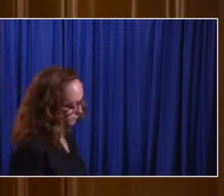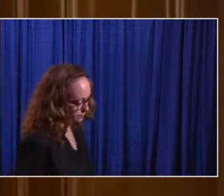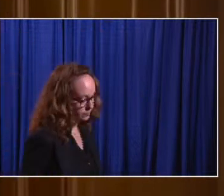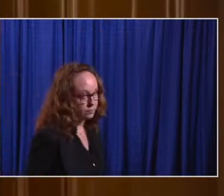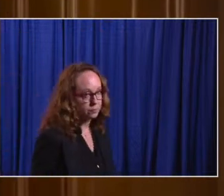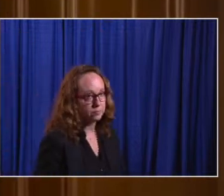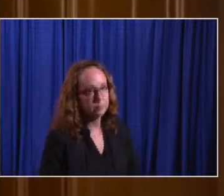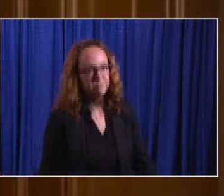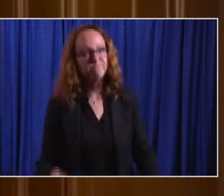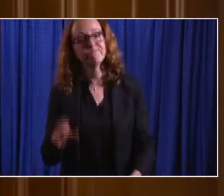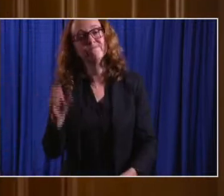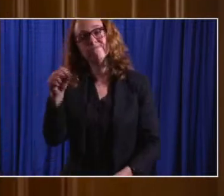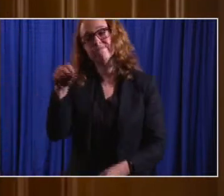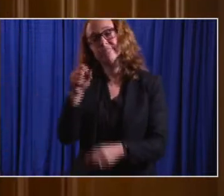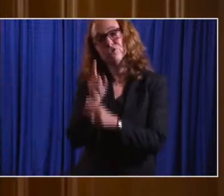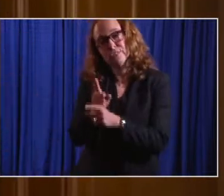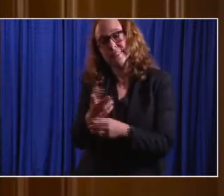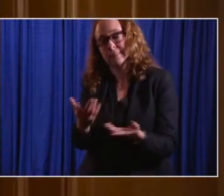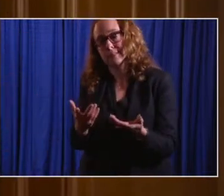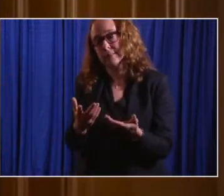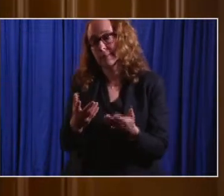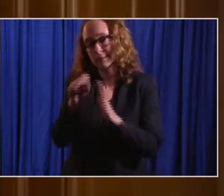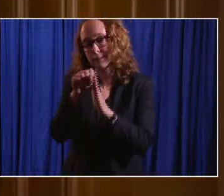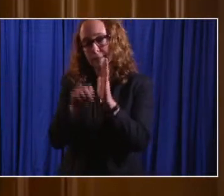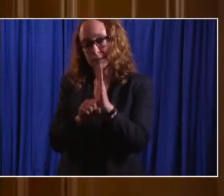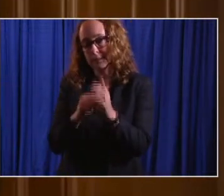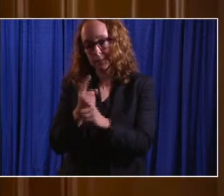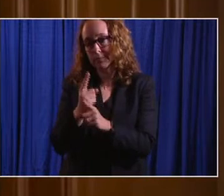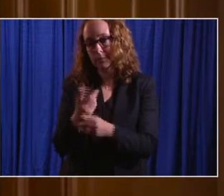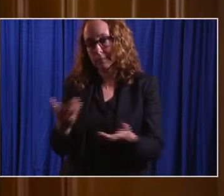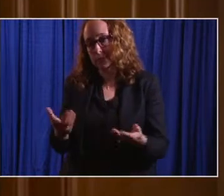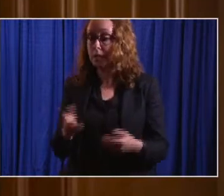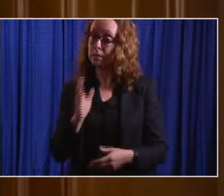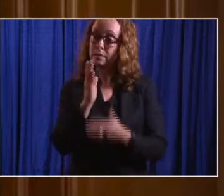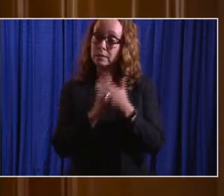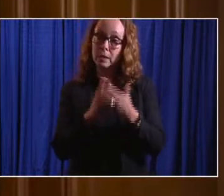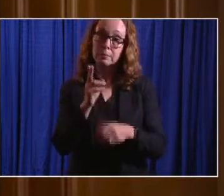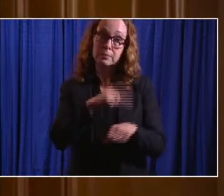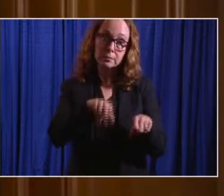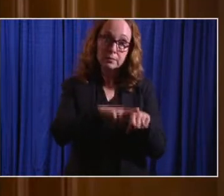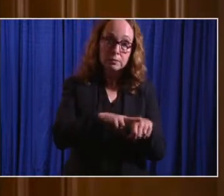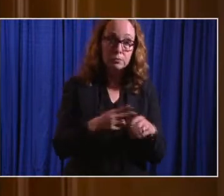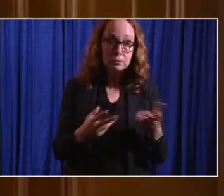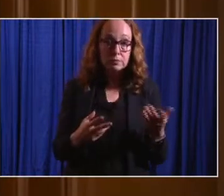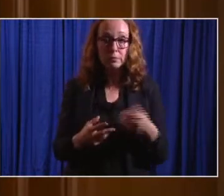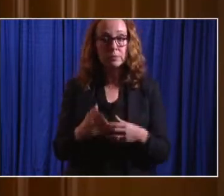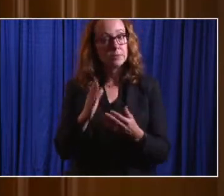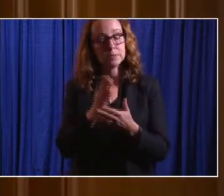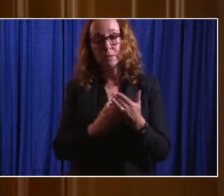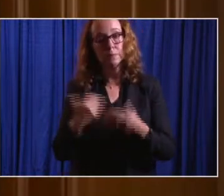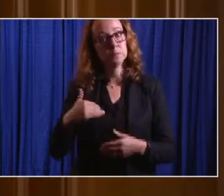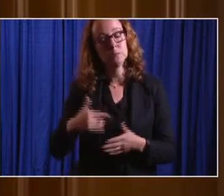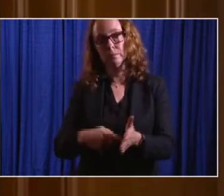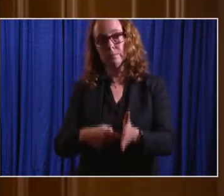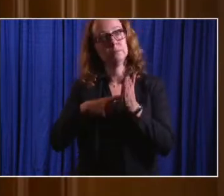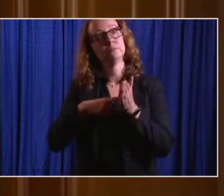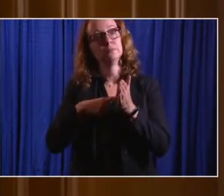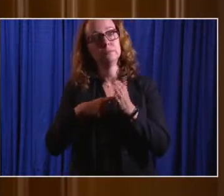I mean, some of it's natural. I mean, some of it is, you know, tremendous demand, and the people who really wanted